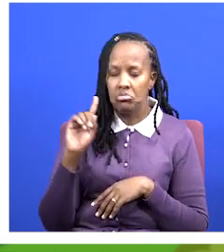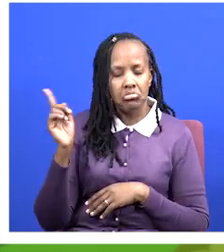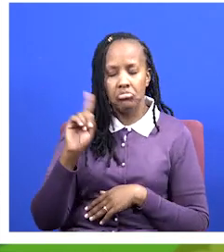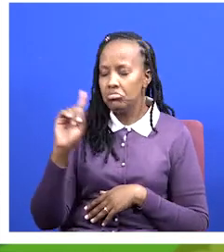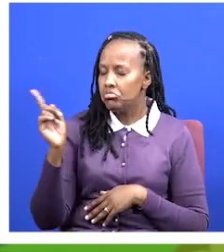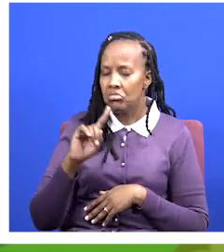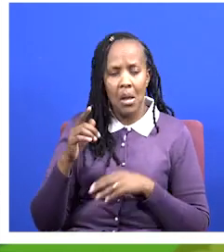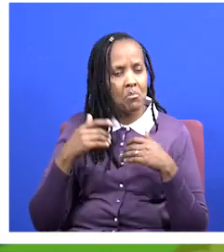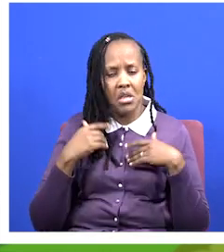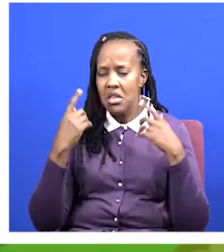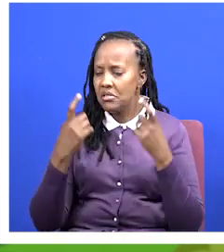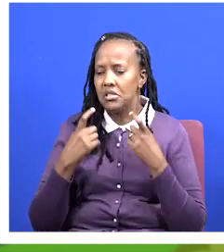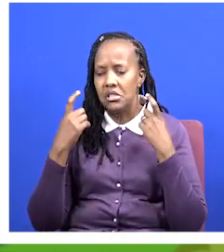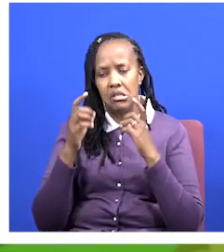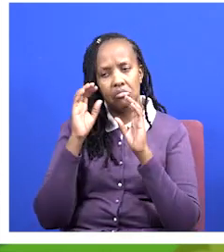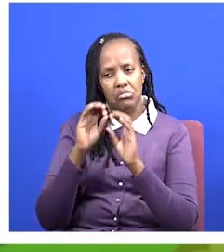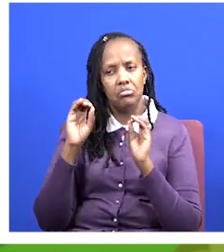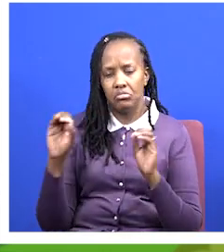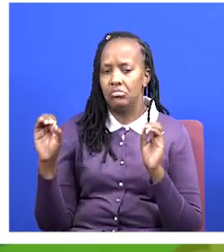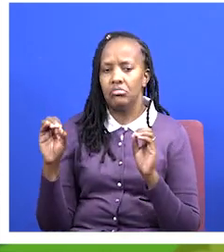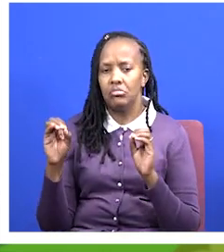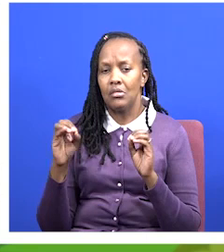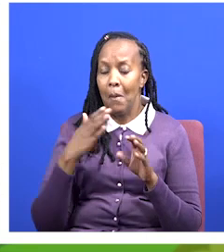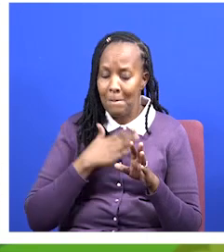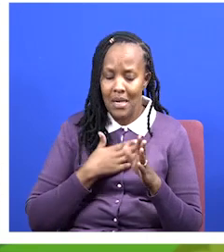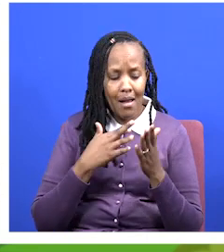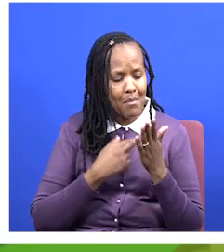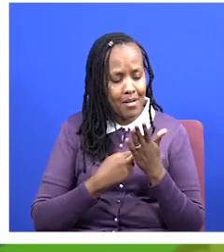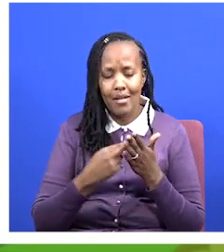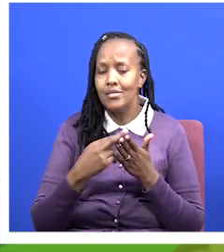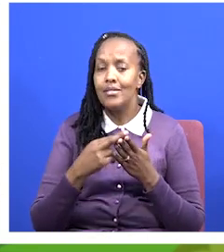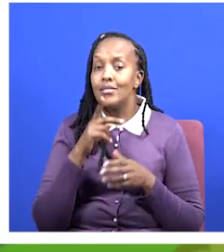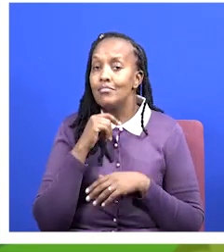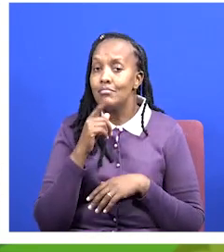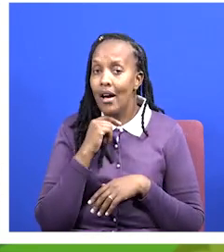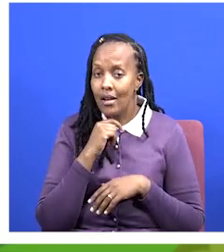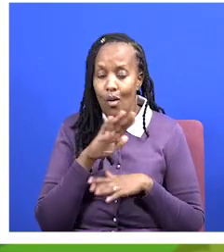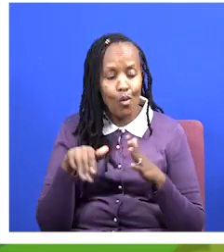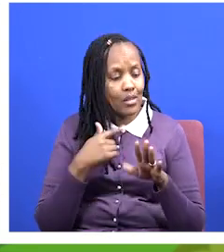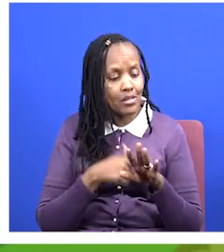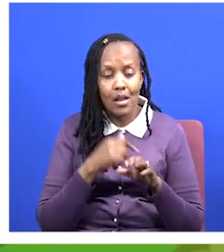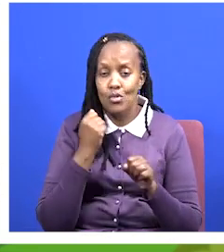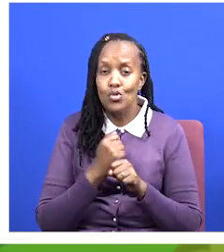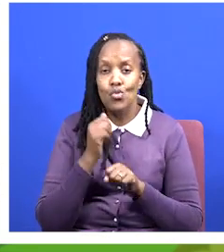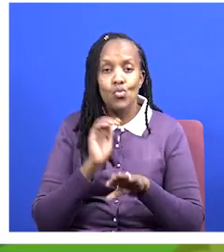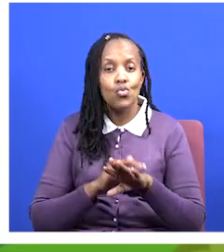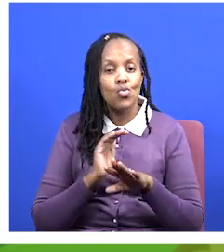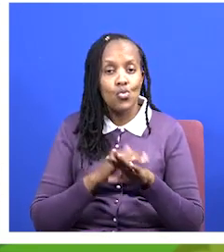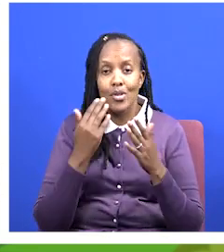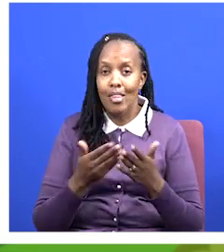said, "I did not sin. I am a righteous man. I have only done good